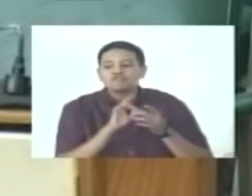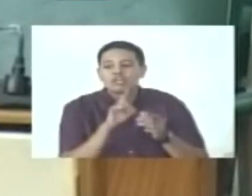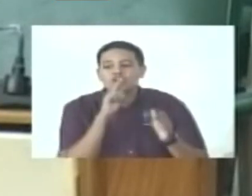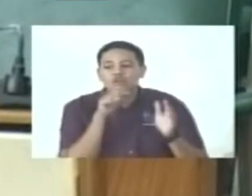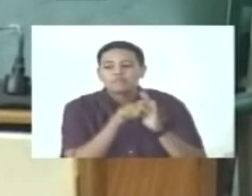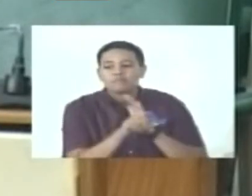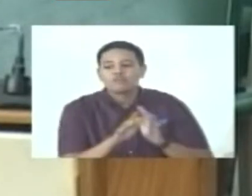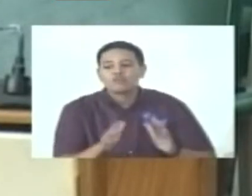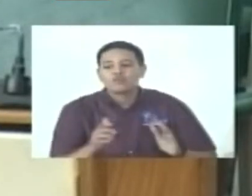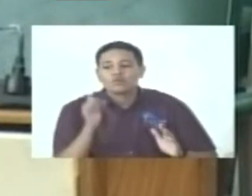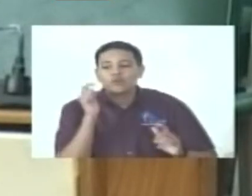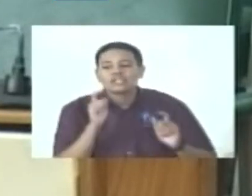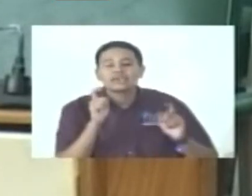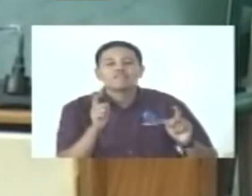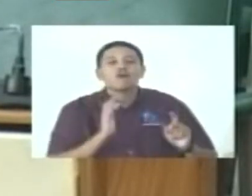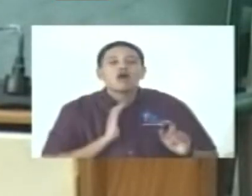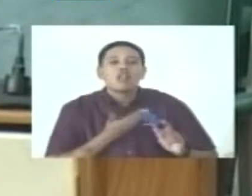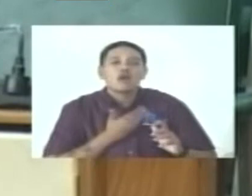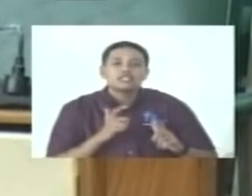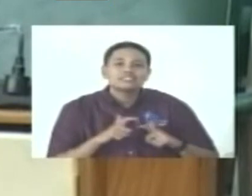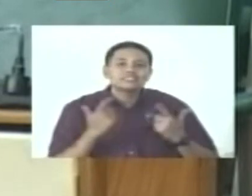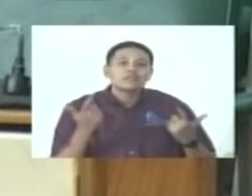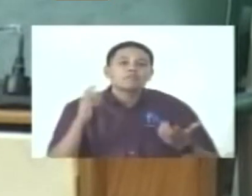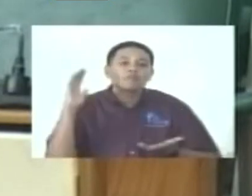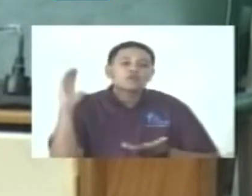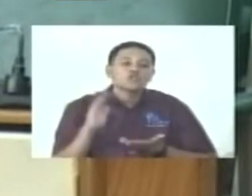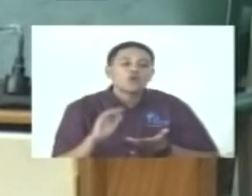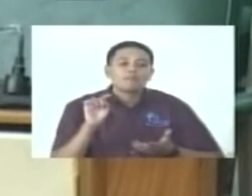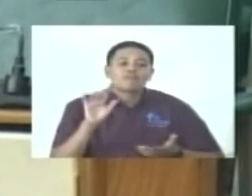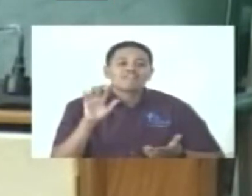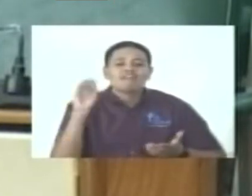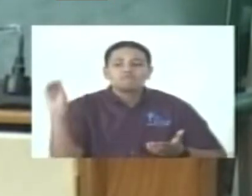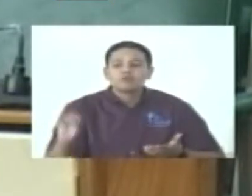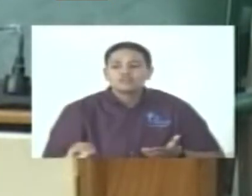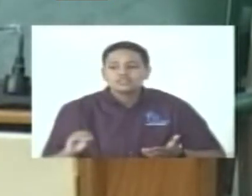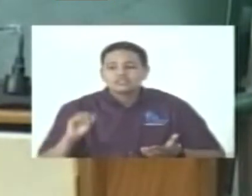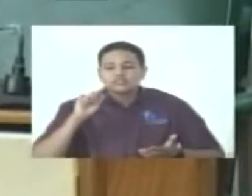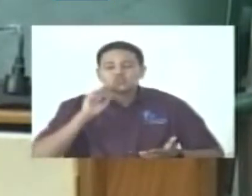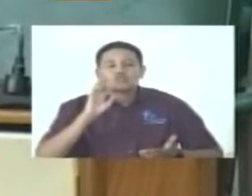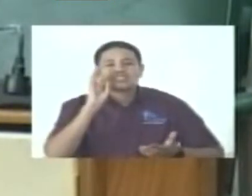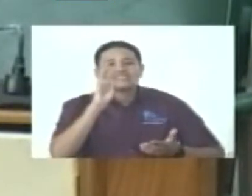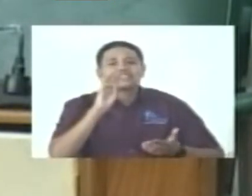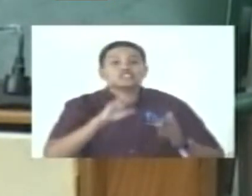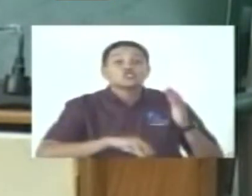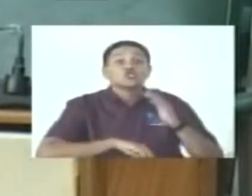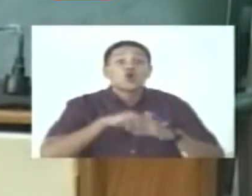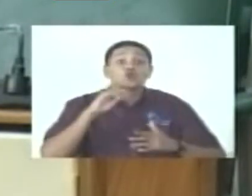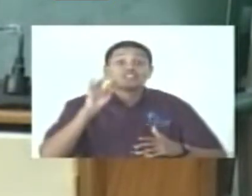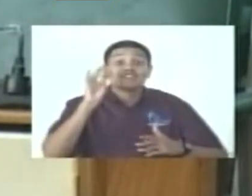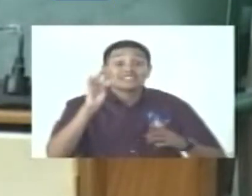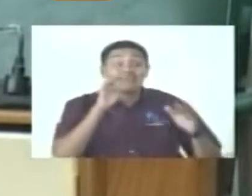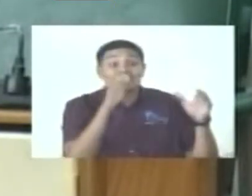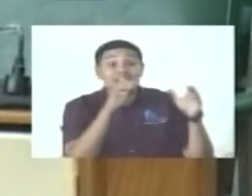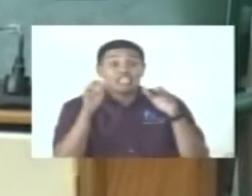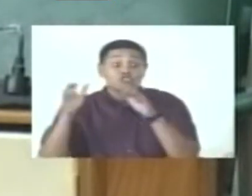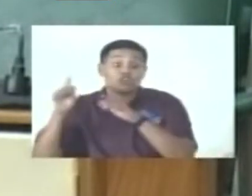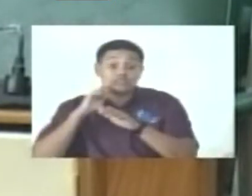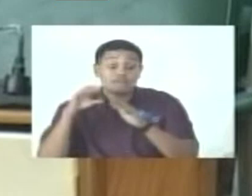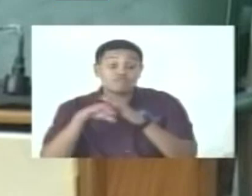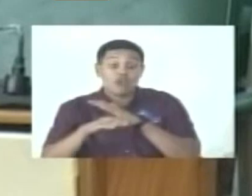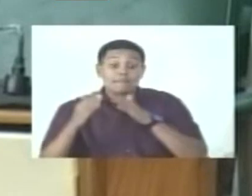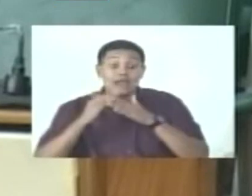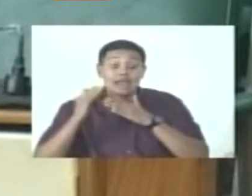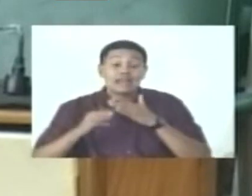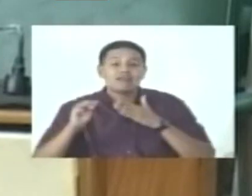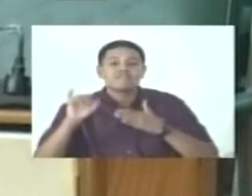give us much to celebrate, but we're down 0.5%, Mr. President. So 6 of your 7 categories of crime as at the end of May